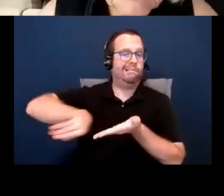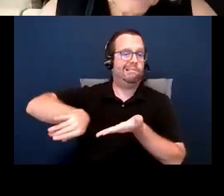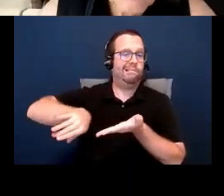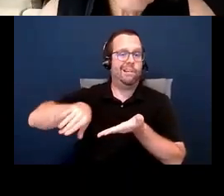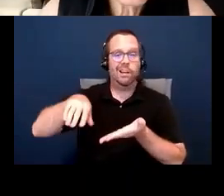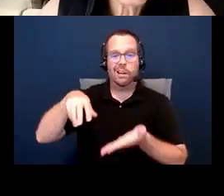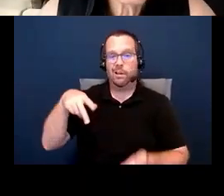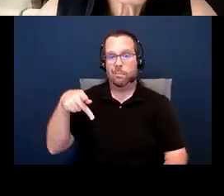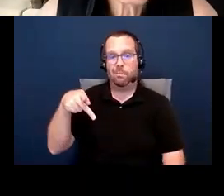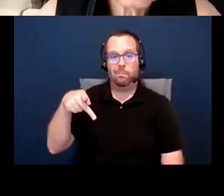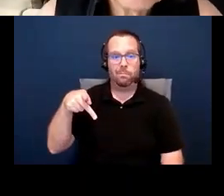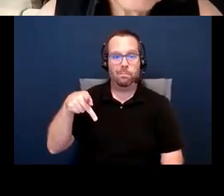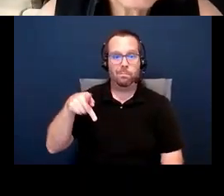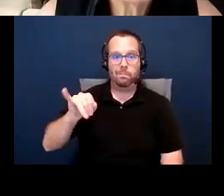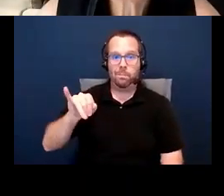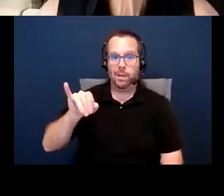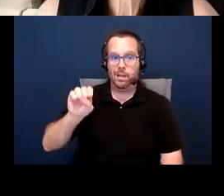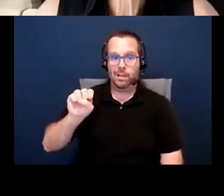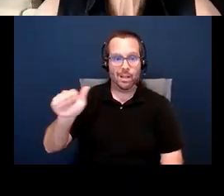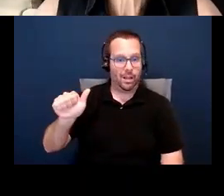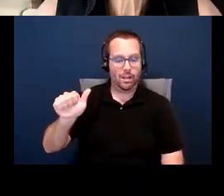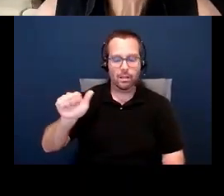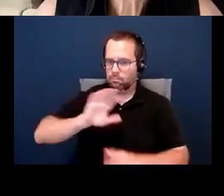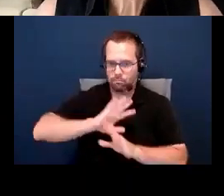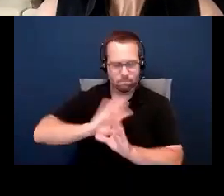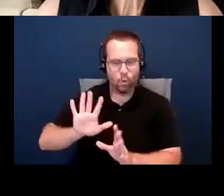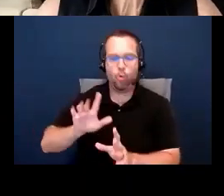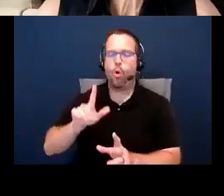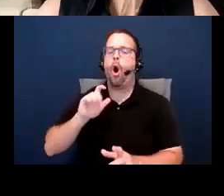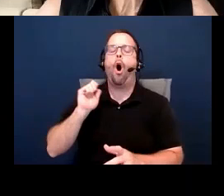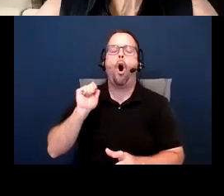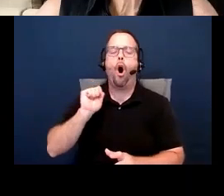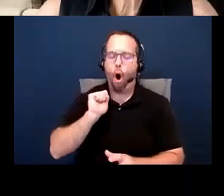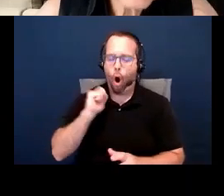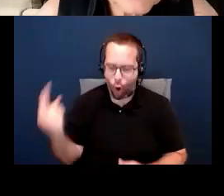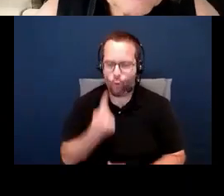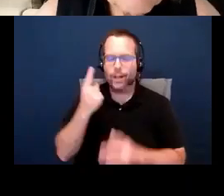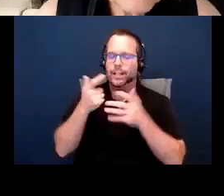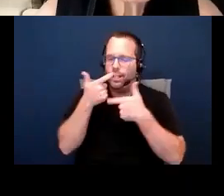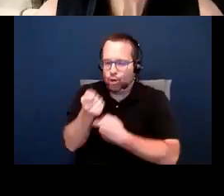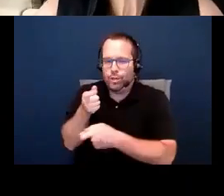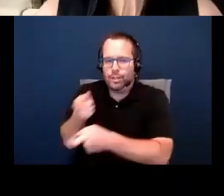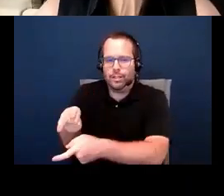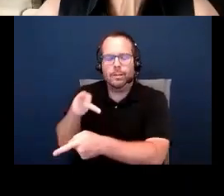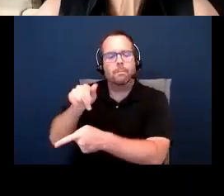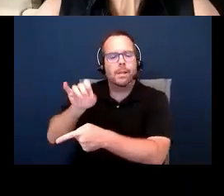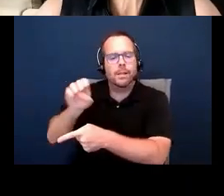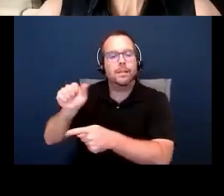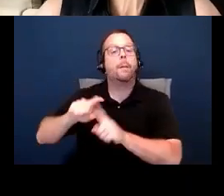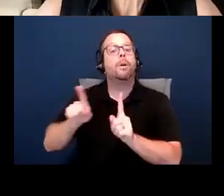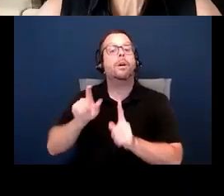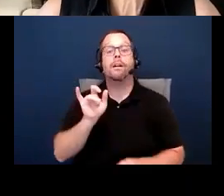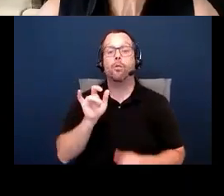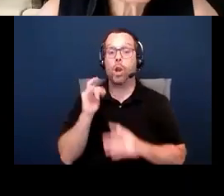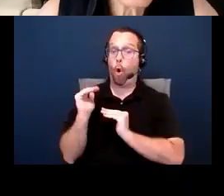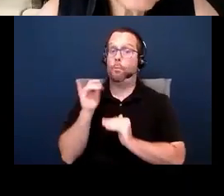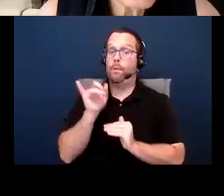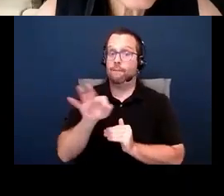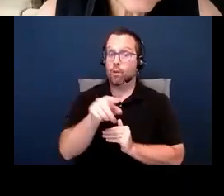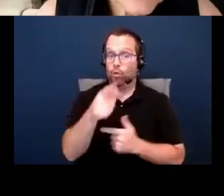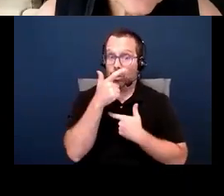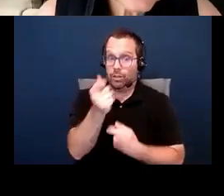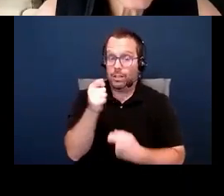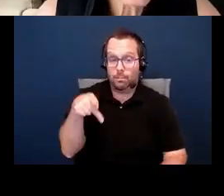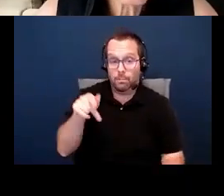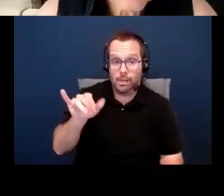PISA. We're always interested in PISA, but we would hope that if you are interested in PISA, that you bring in some of these other